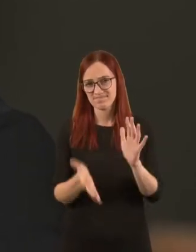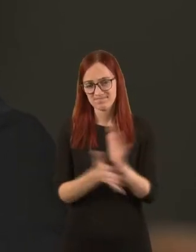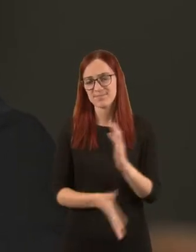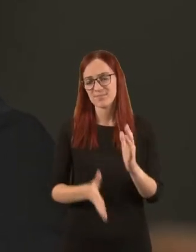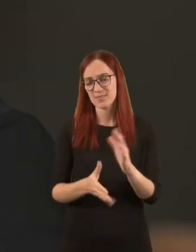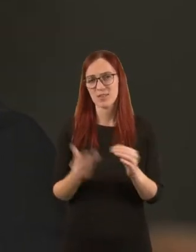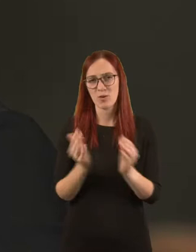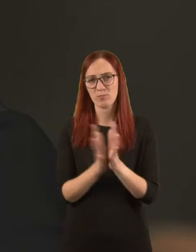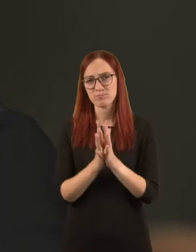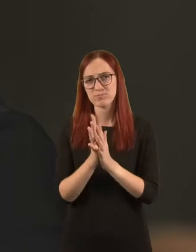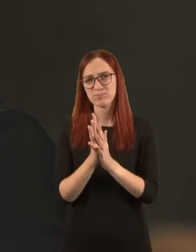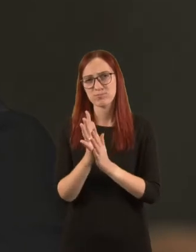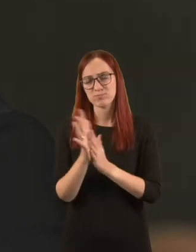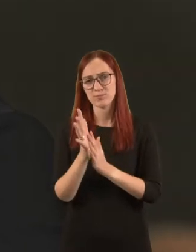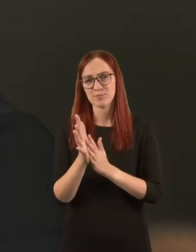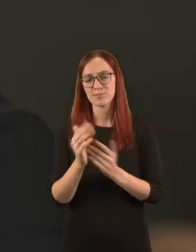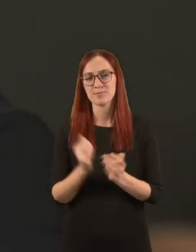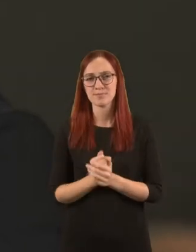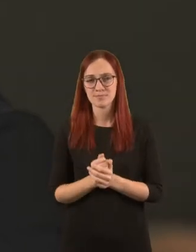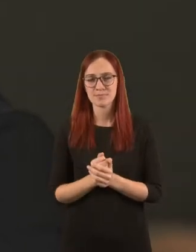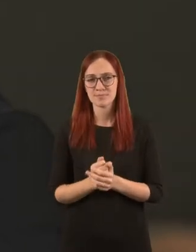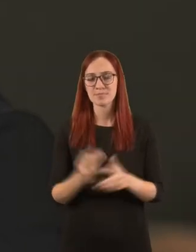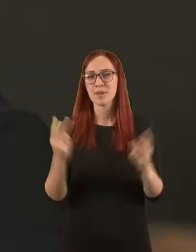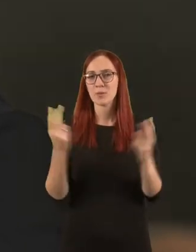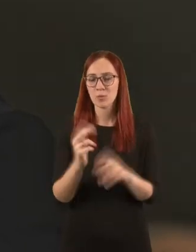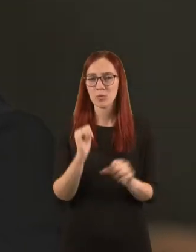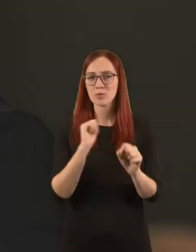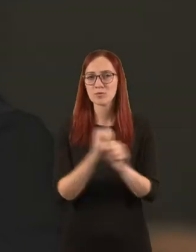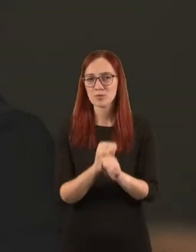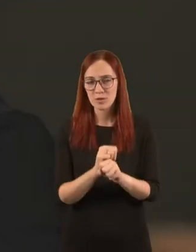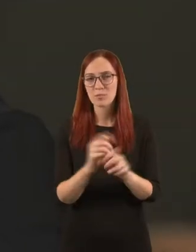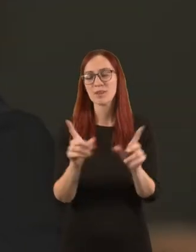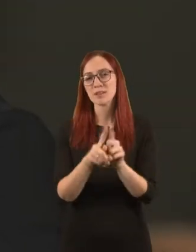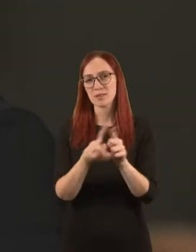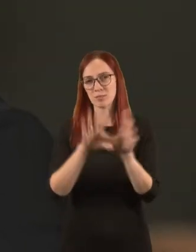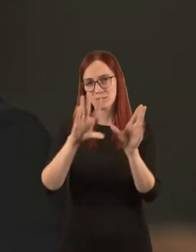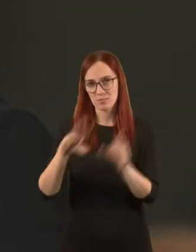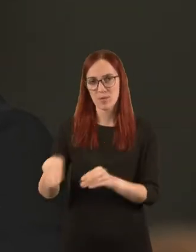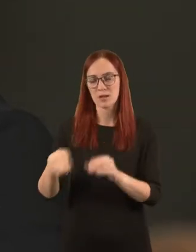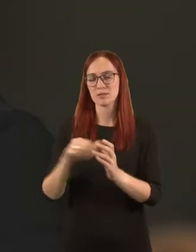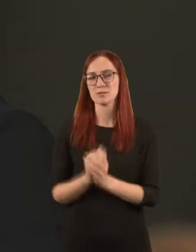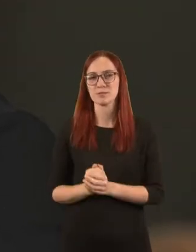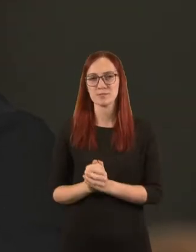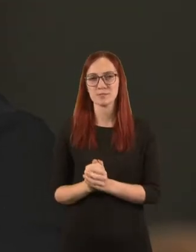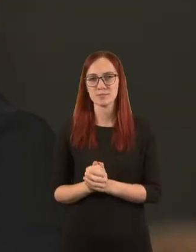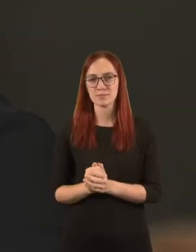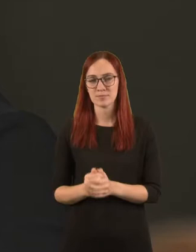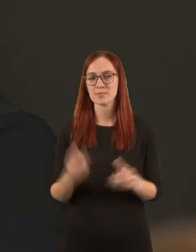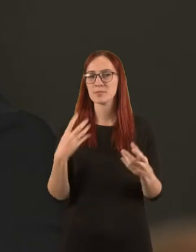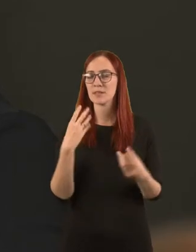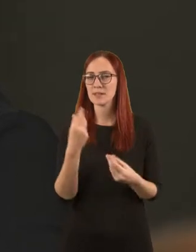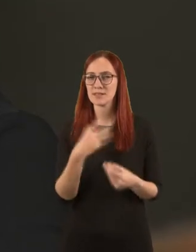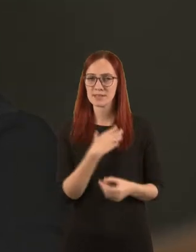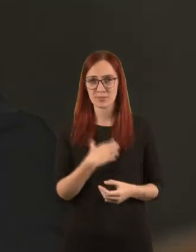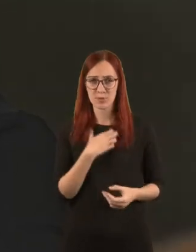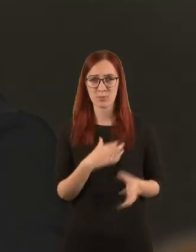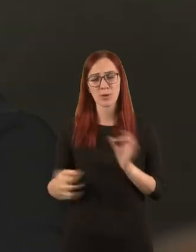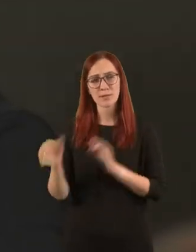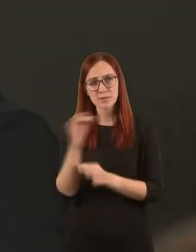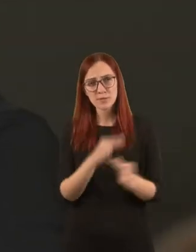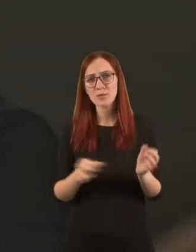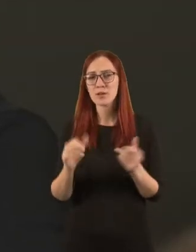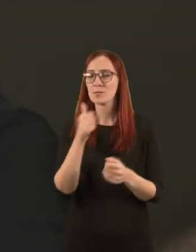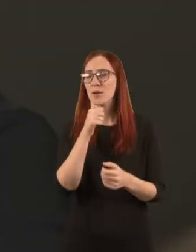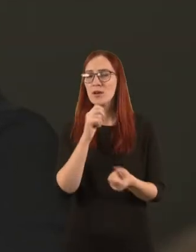need more pace. Emissions are growing, and we need to curb those emissions, to cap